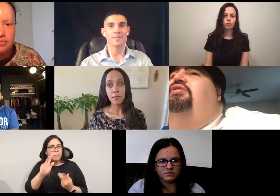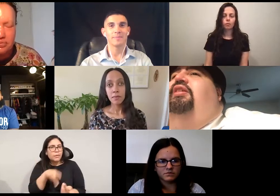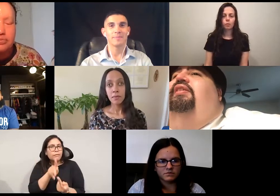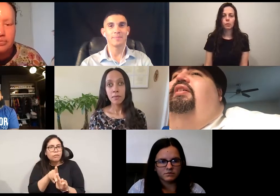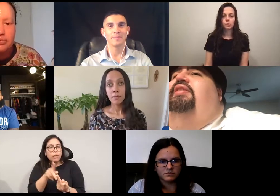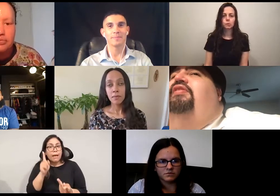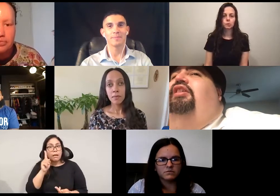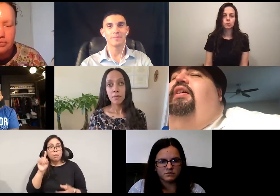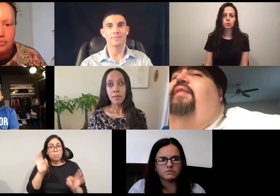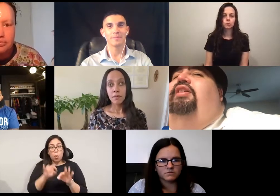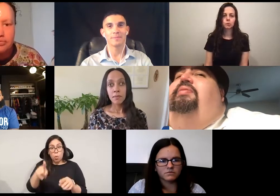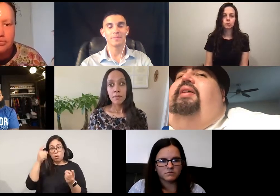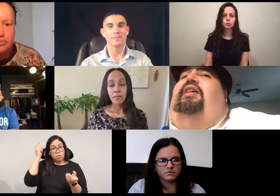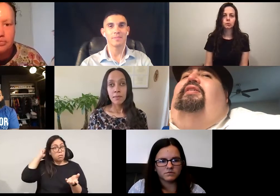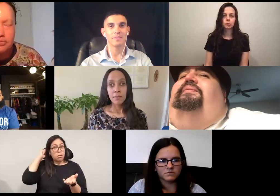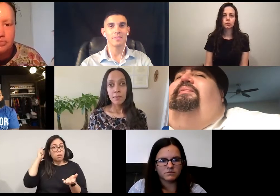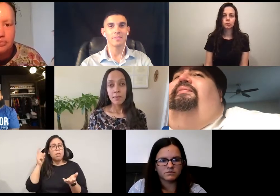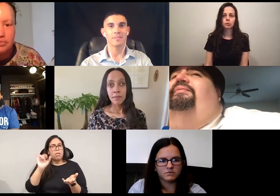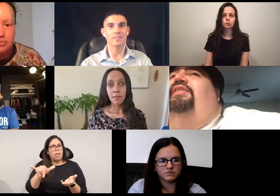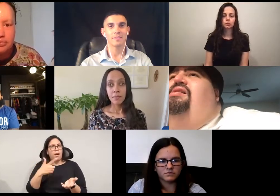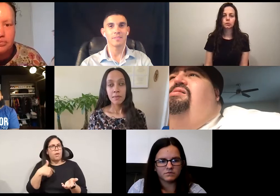right direction. And this is Daniel, I'm done speaking.